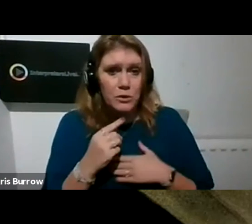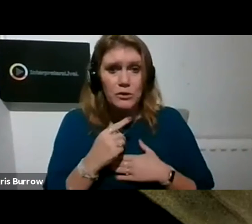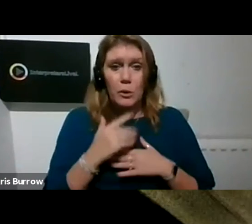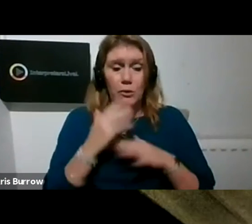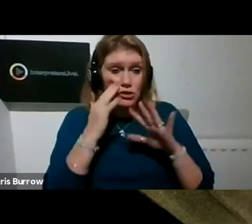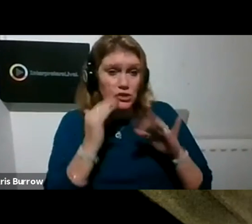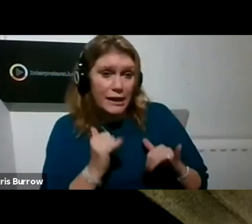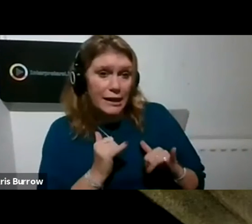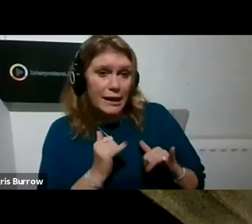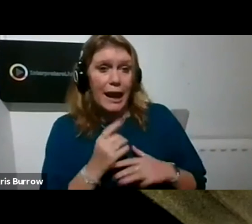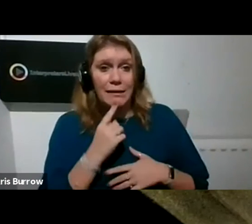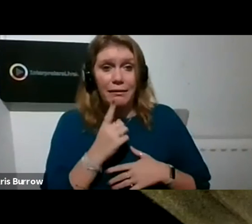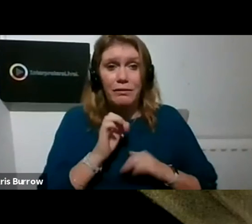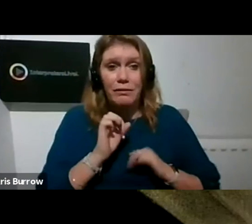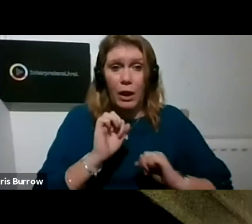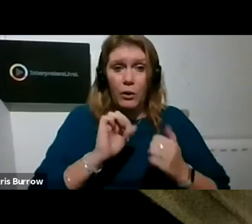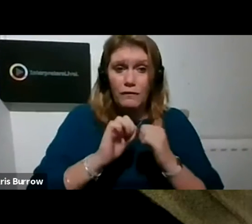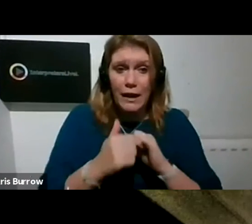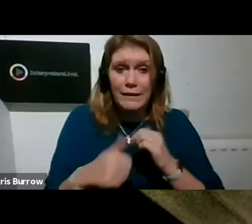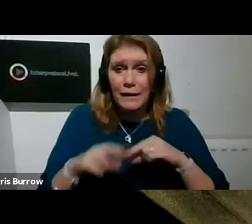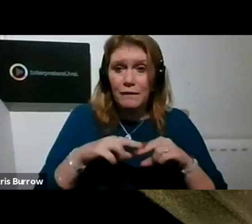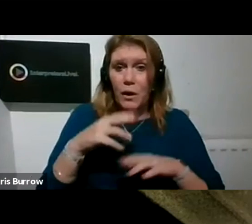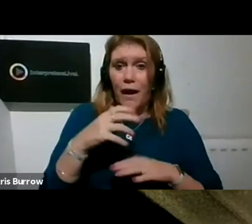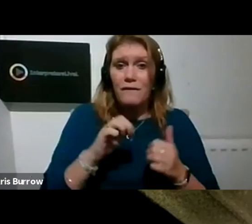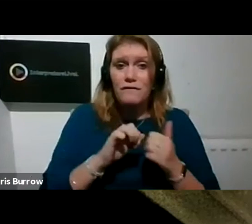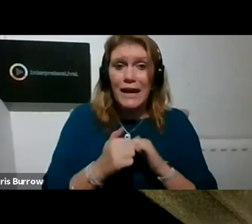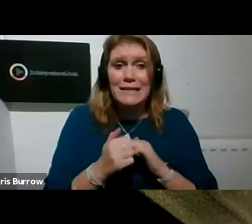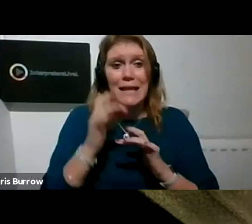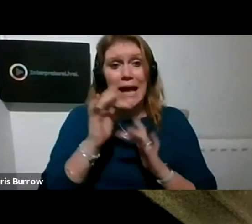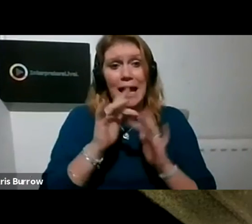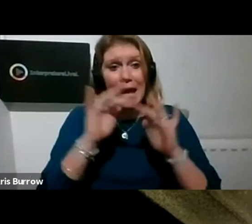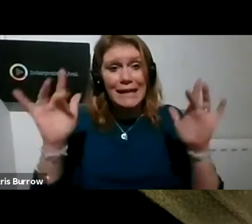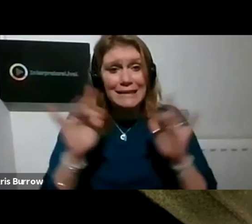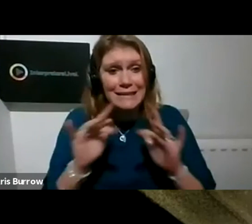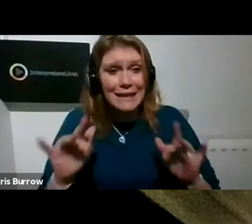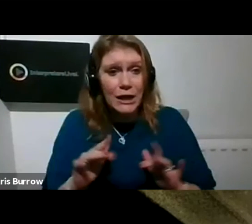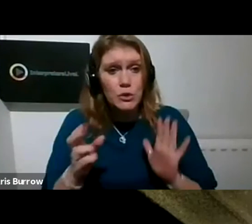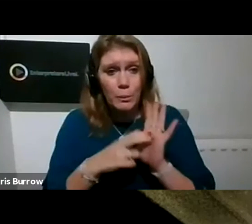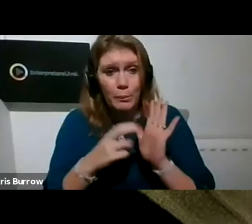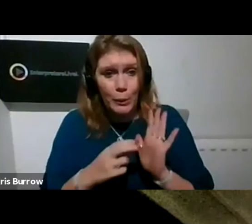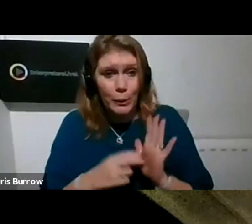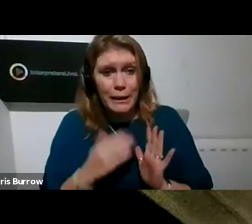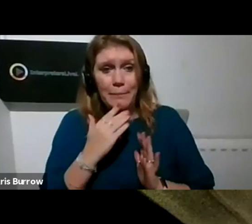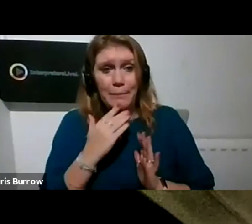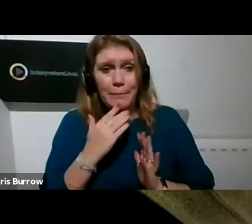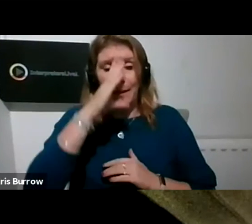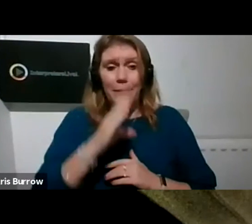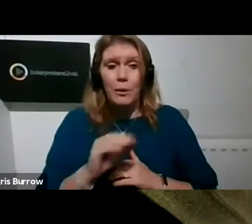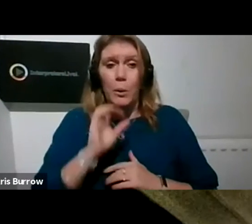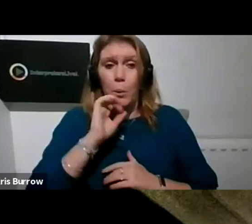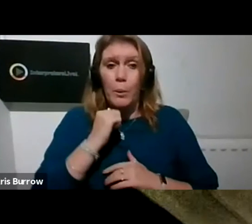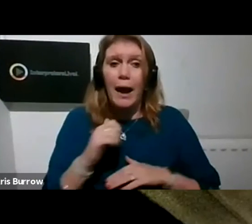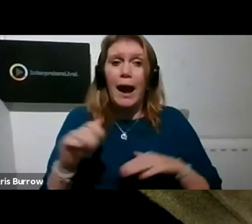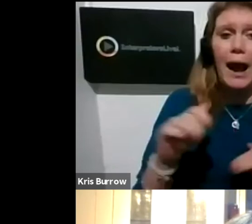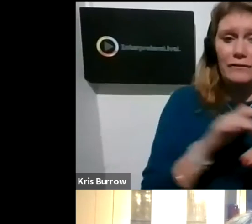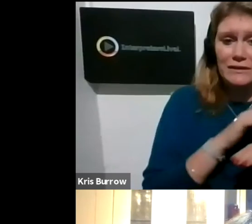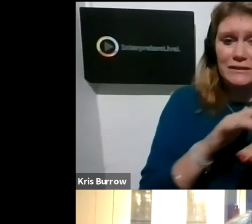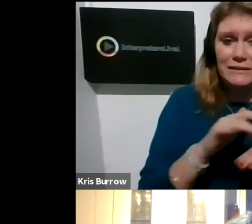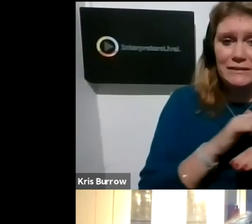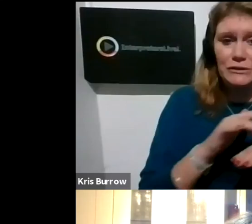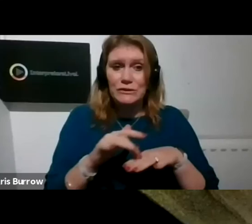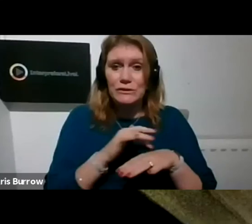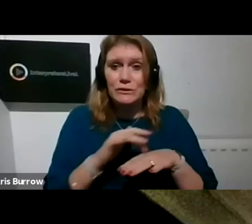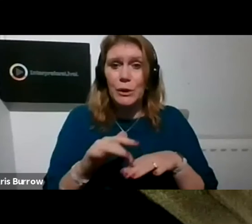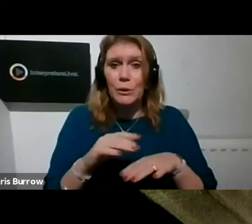have friends who are international bookers, then please let them know that there will be a stage show eventually, but in the meantime, there is